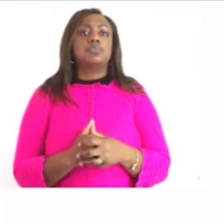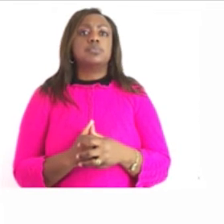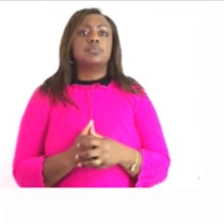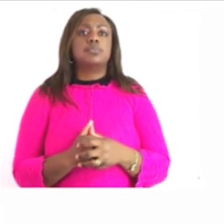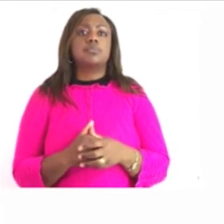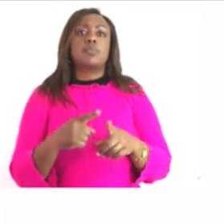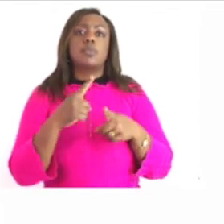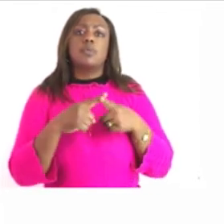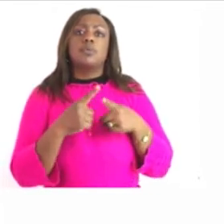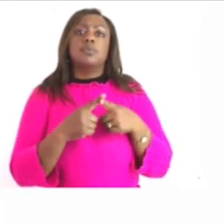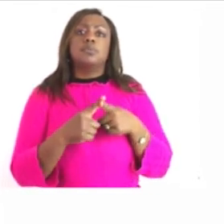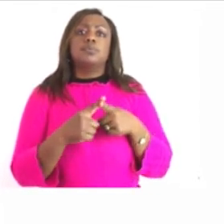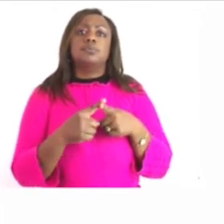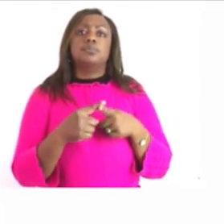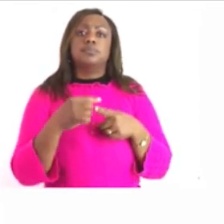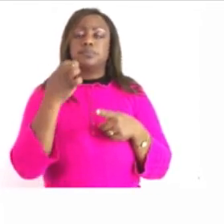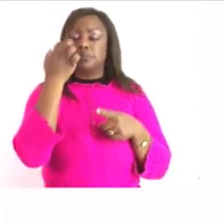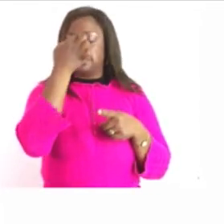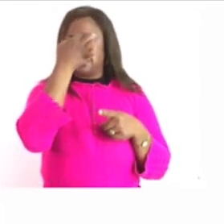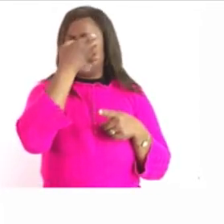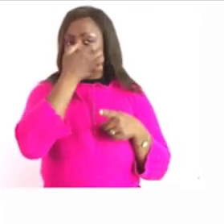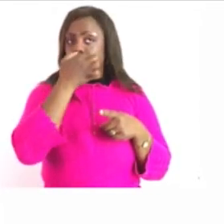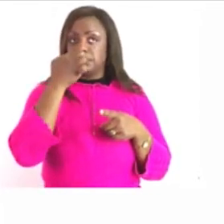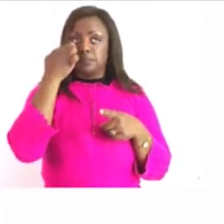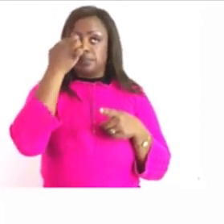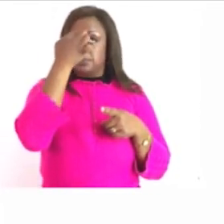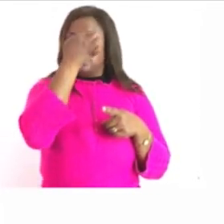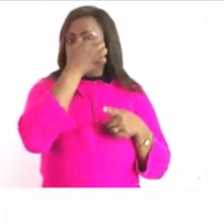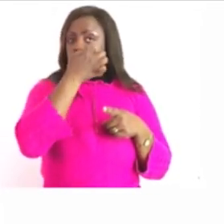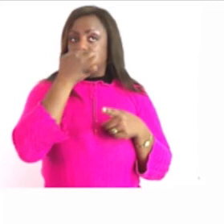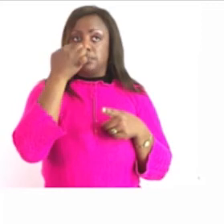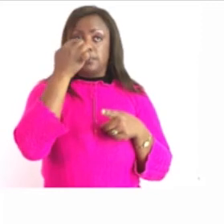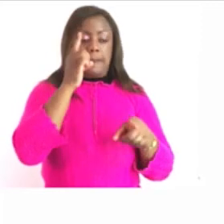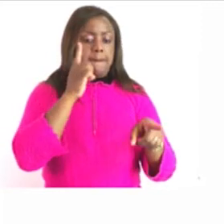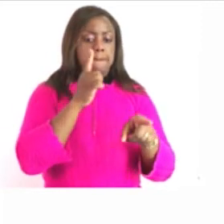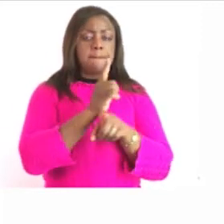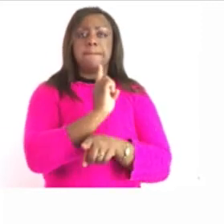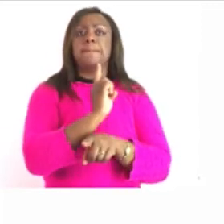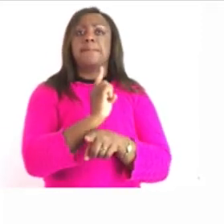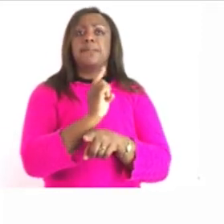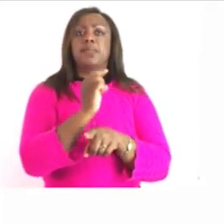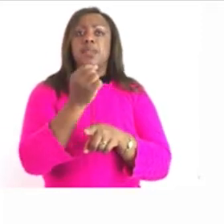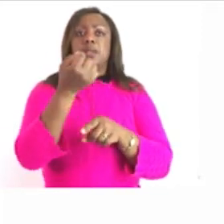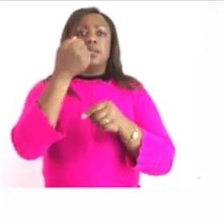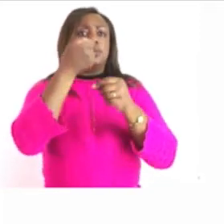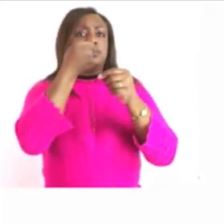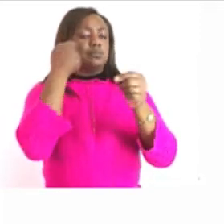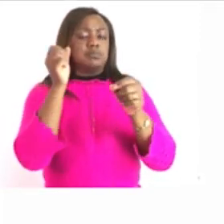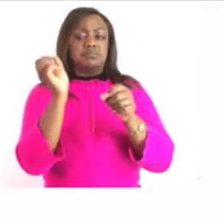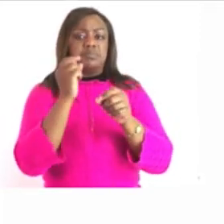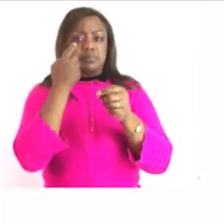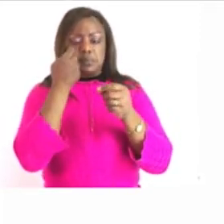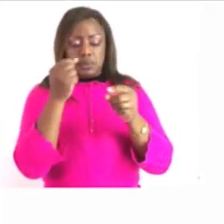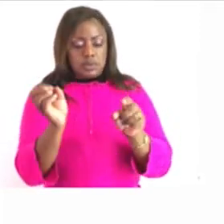The very first part that we have to know is that it's a nasal cavity. Nasal cavity, we can't see it, okay? You can't